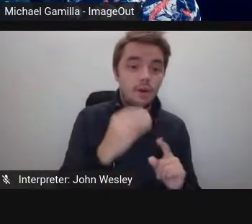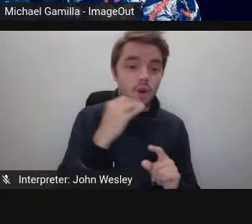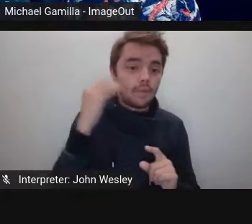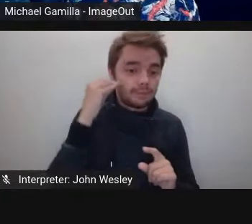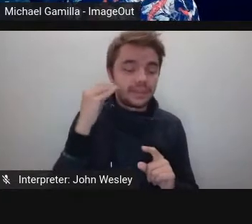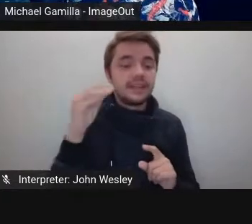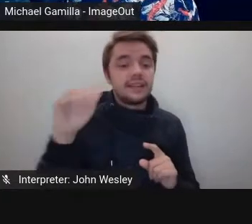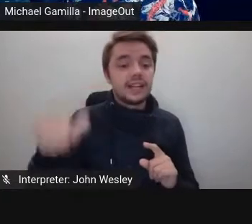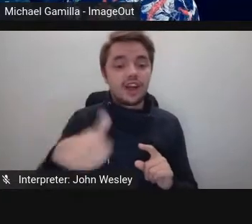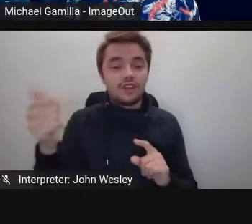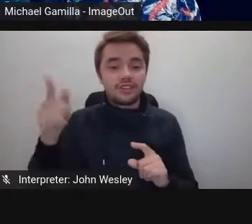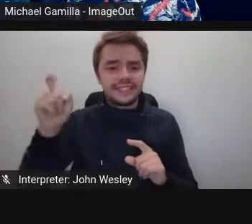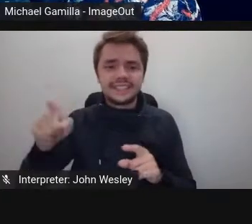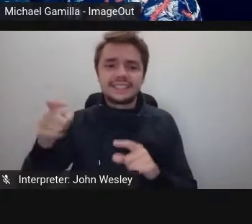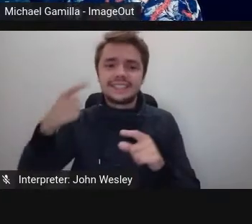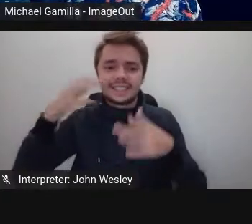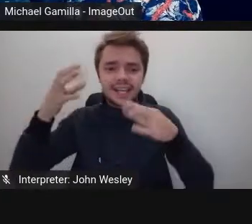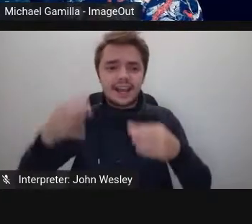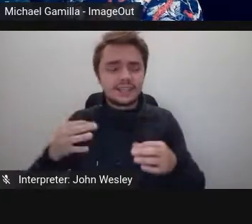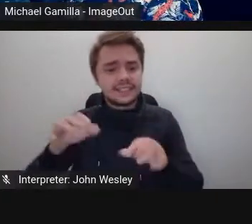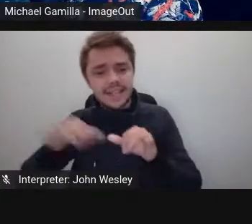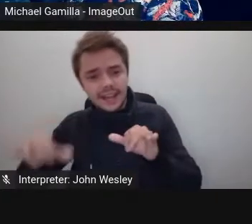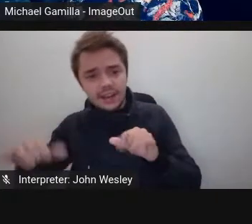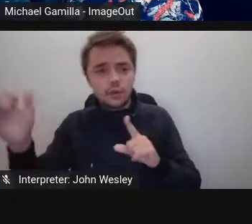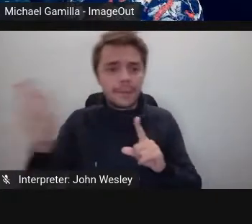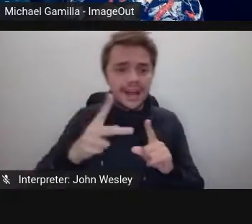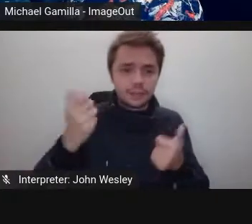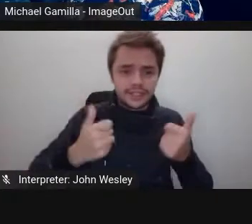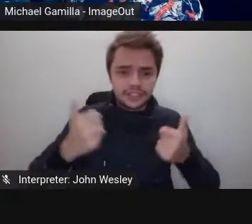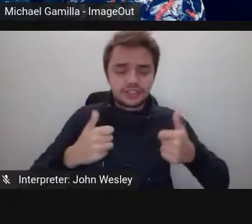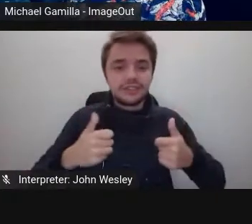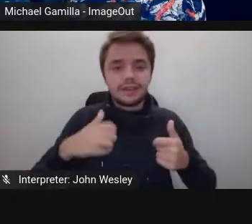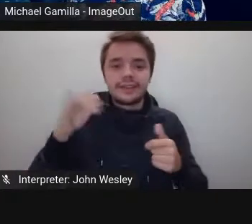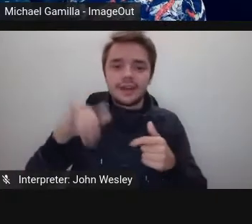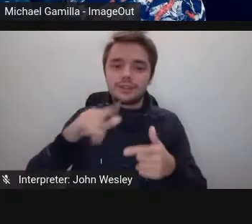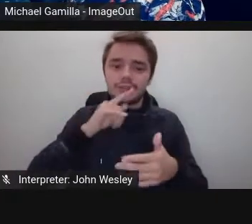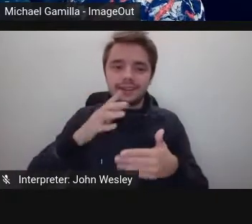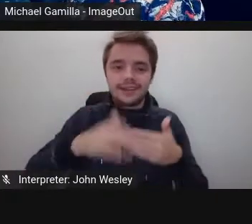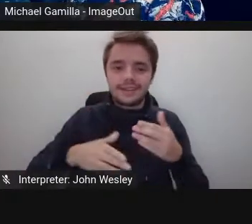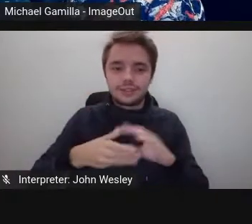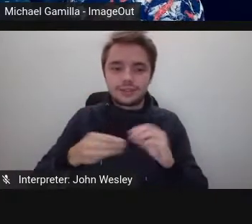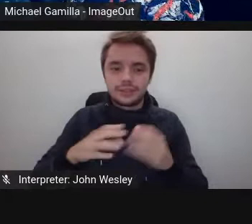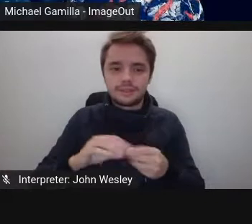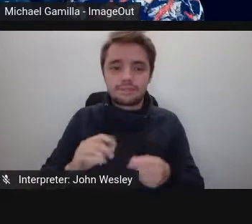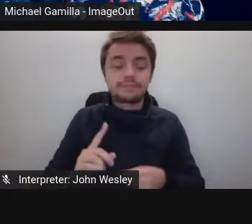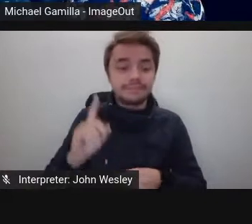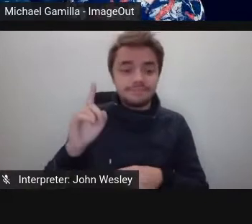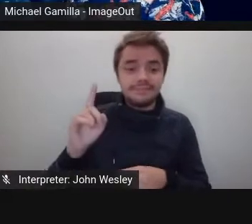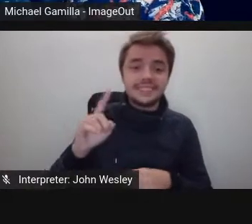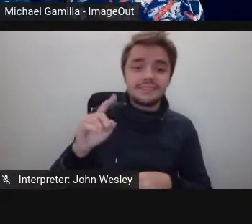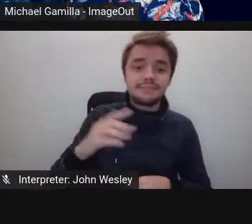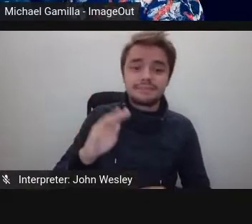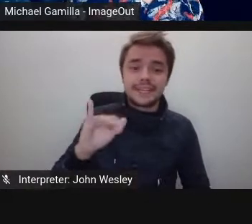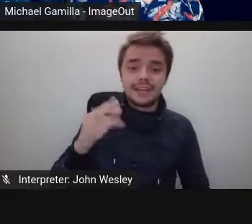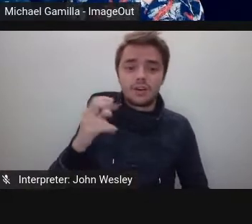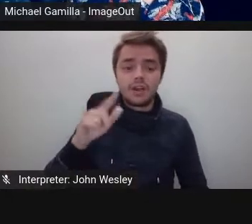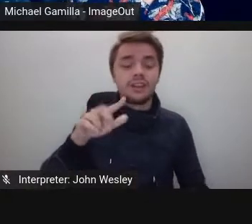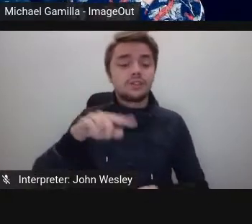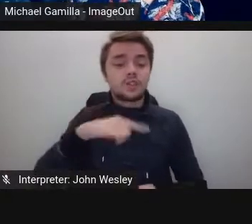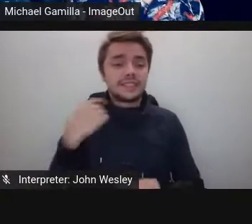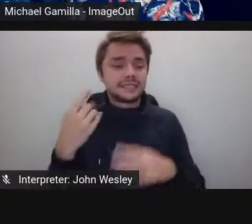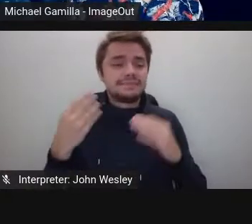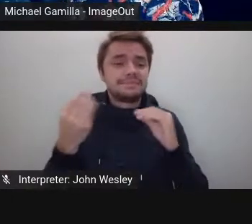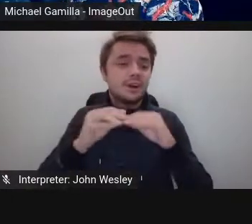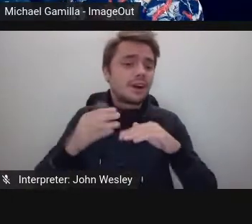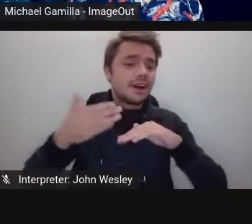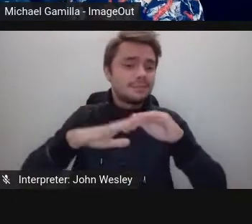going back or not. And that was really where it came down to. And the stakes are higher, right? Like you said, you know, they could